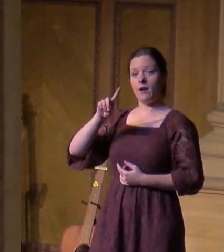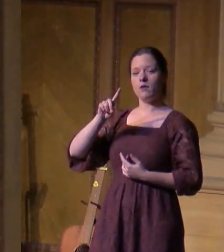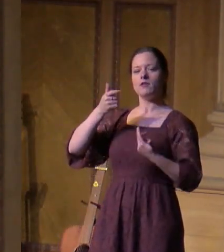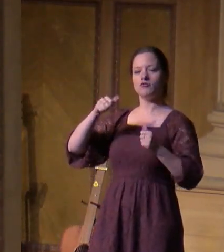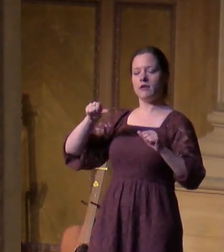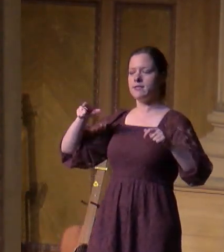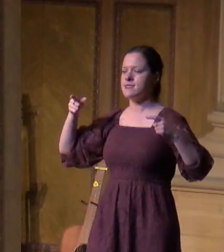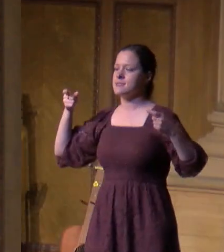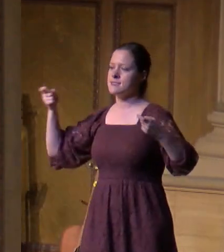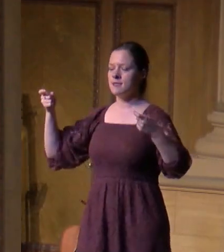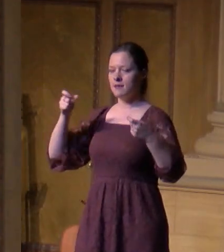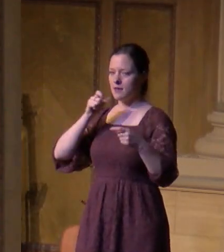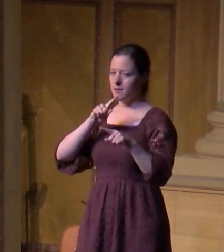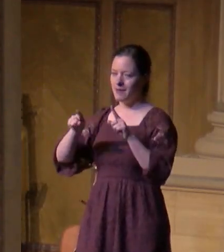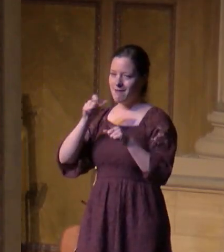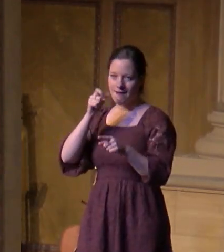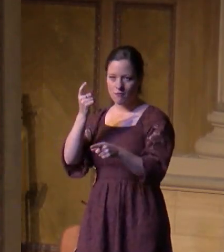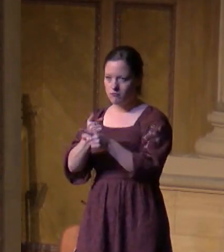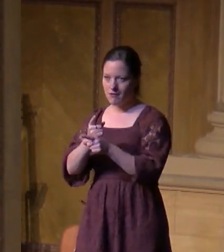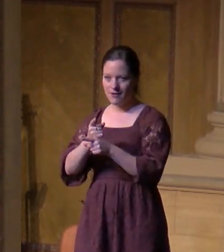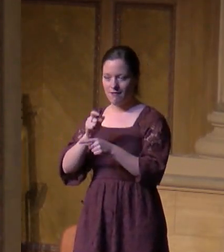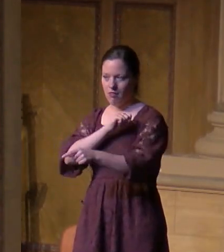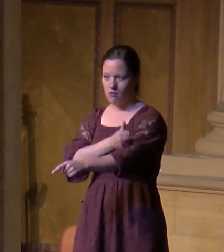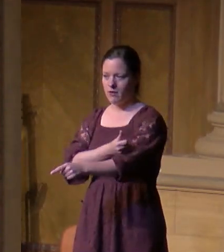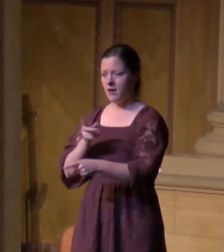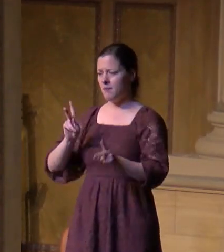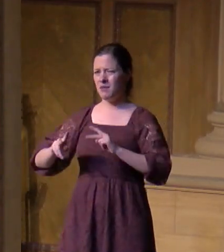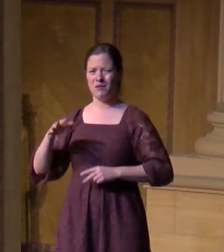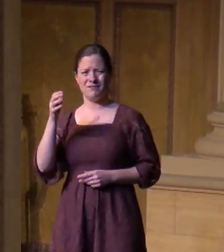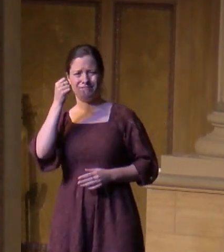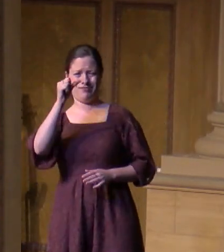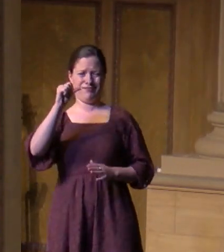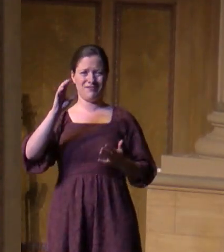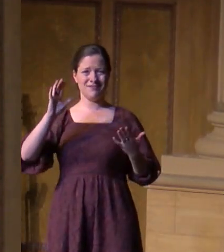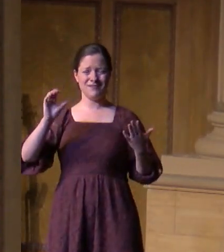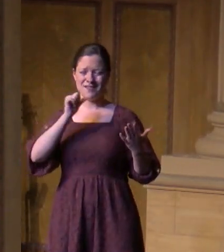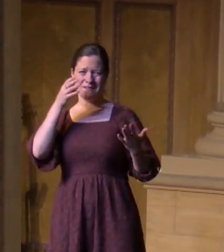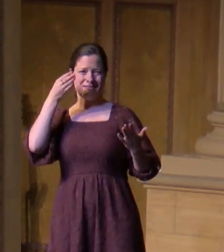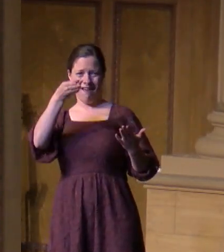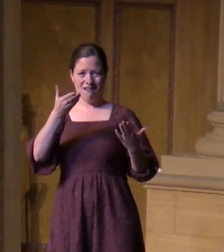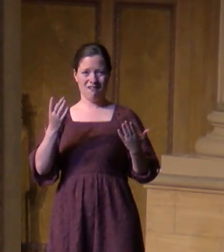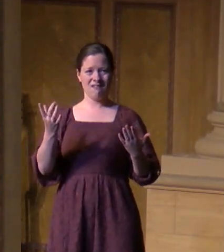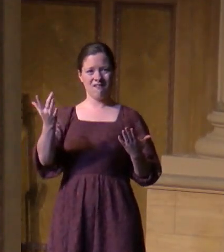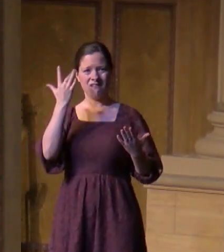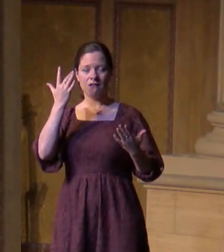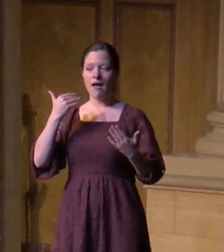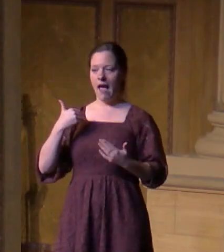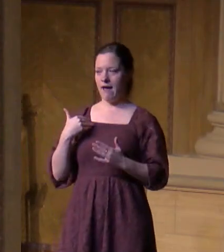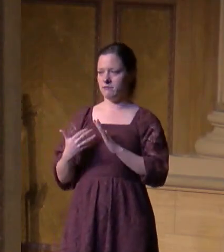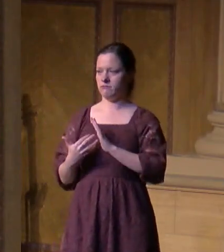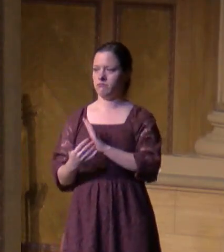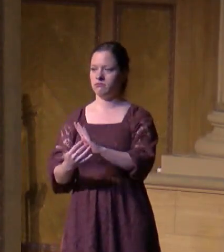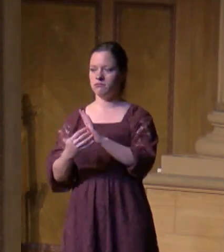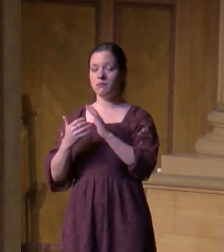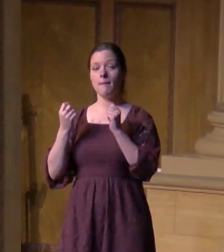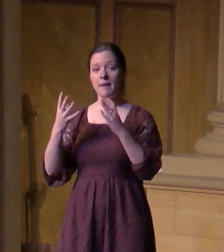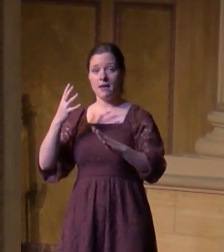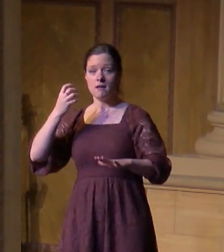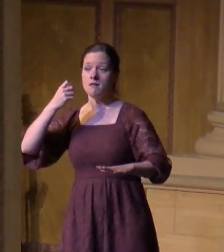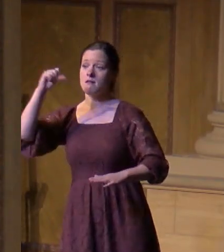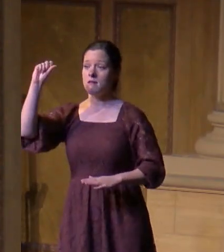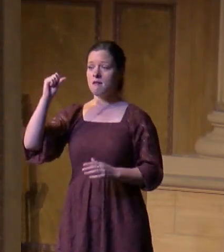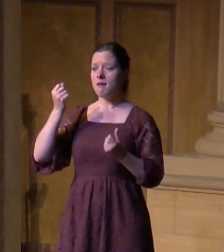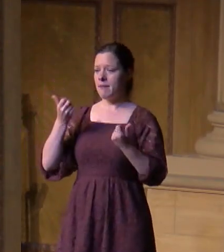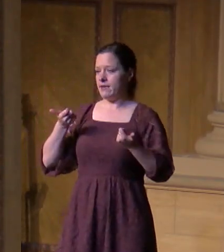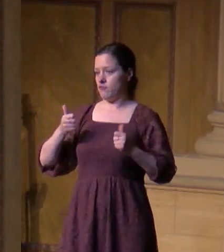extend unjust authority. He's ruling over people who don't think he should be there and there was resentment. There were frequent uprisings. There